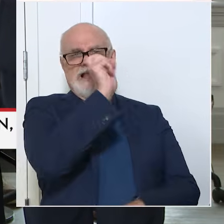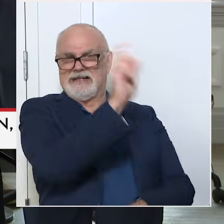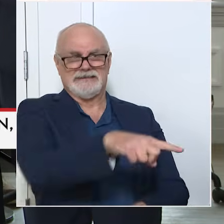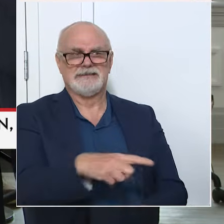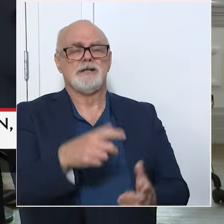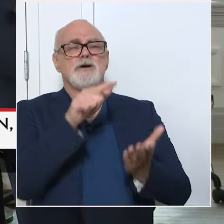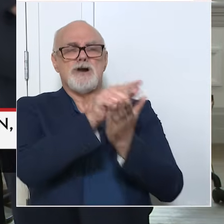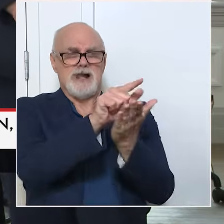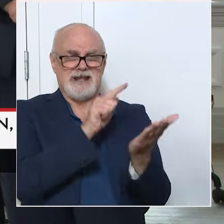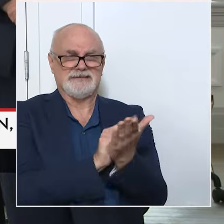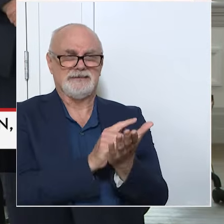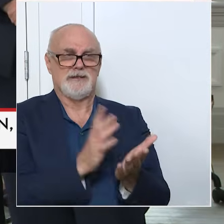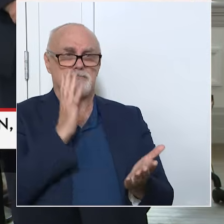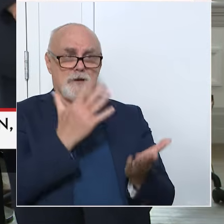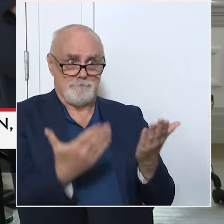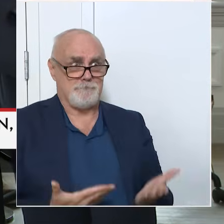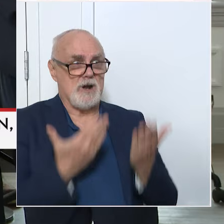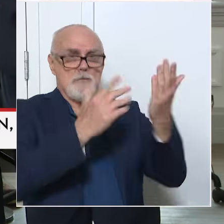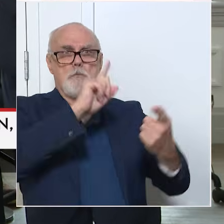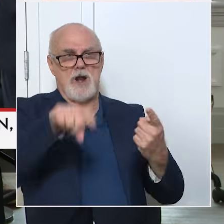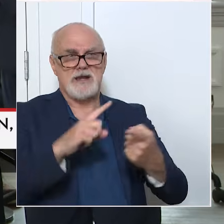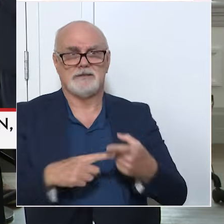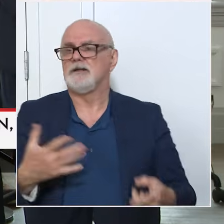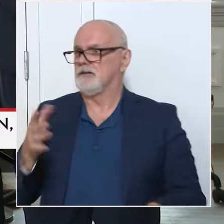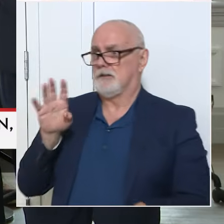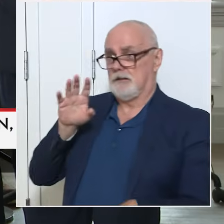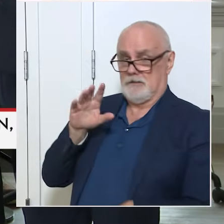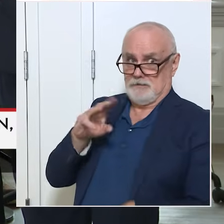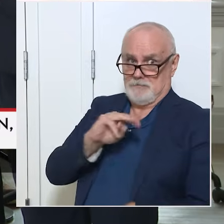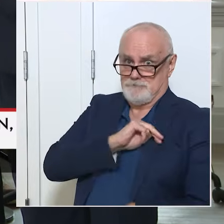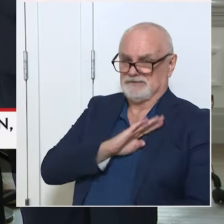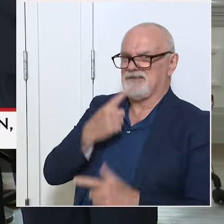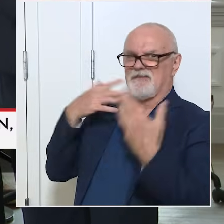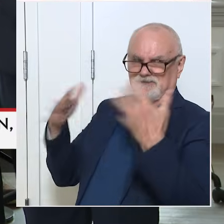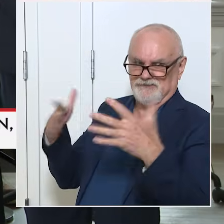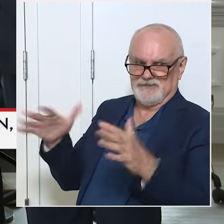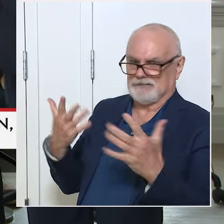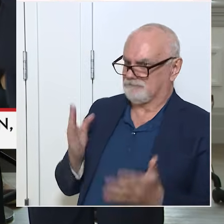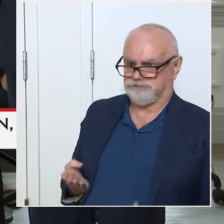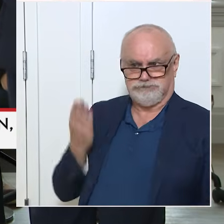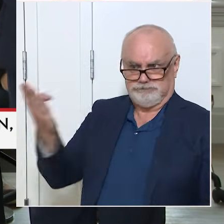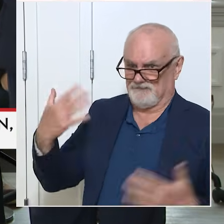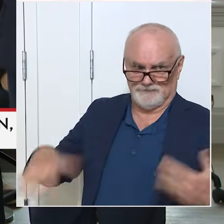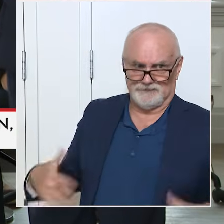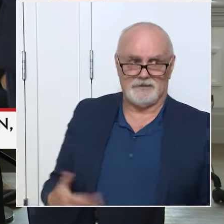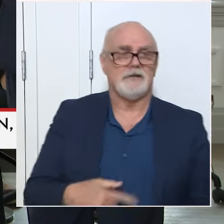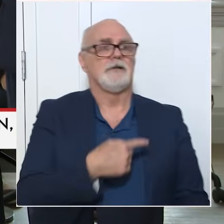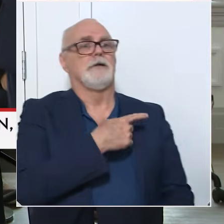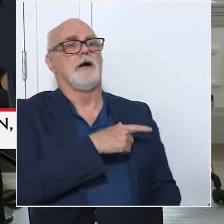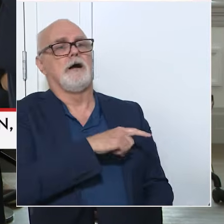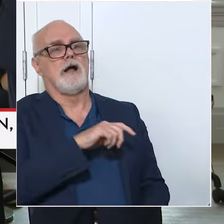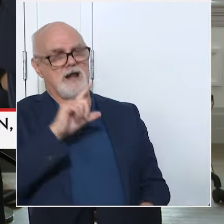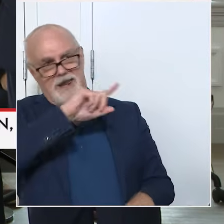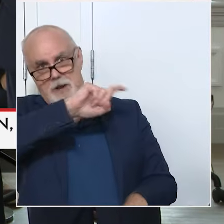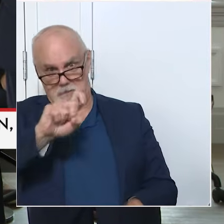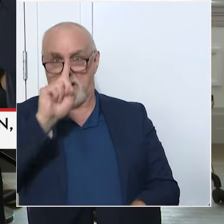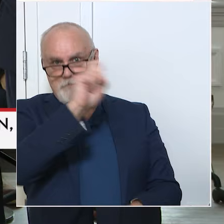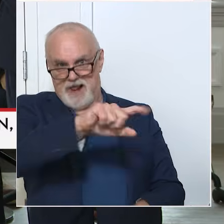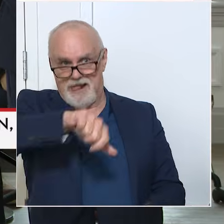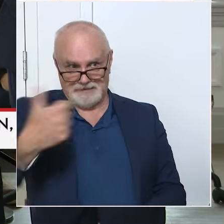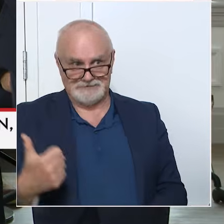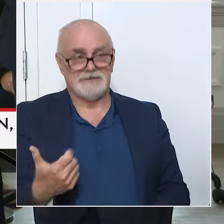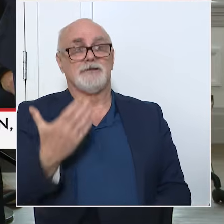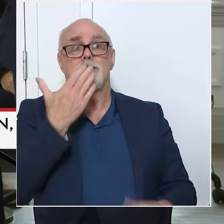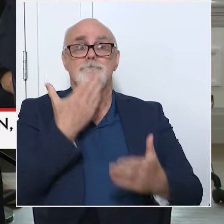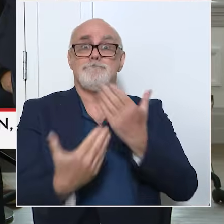They have been introduced. Yes? Yeah. You've been talking for a while about your growth agenda and how the